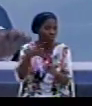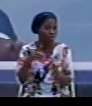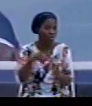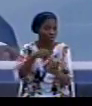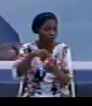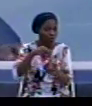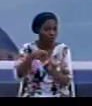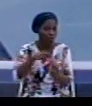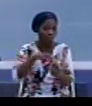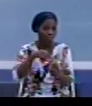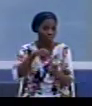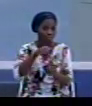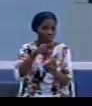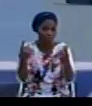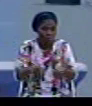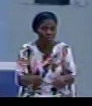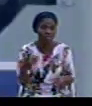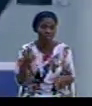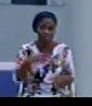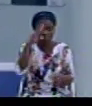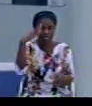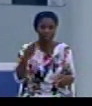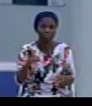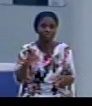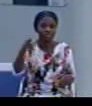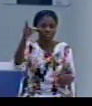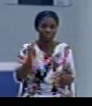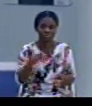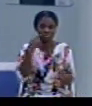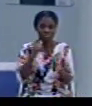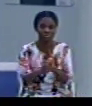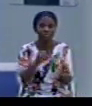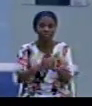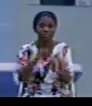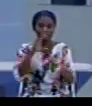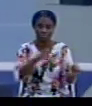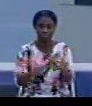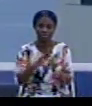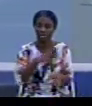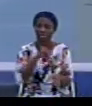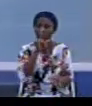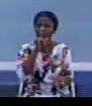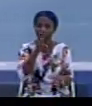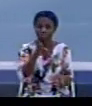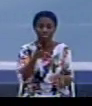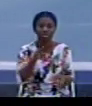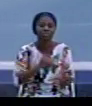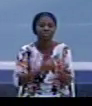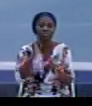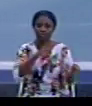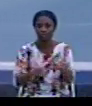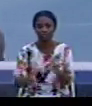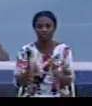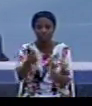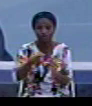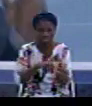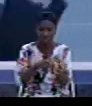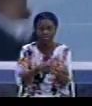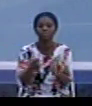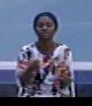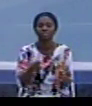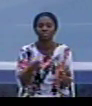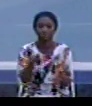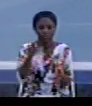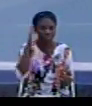done? And surely it is done. You check it out, you will find it so.